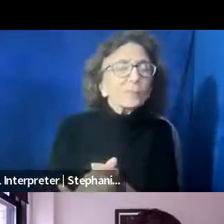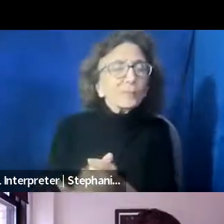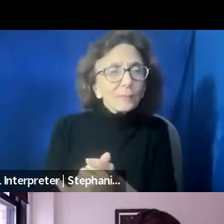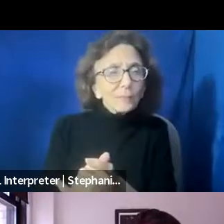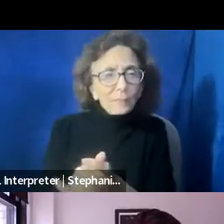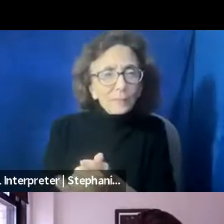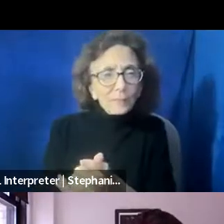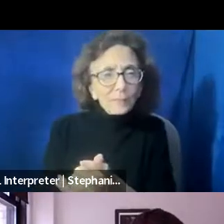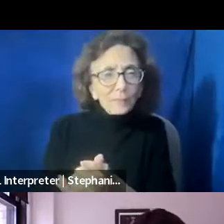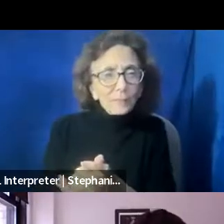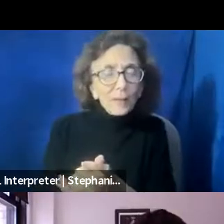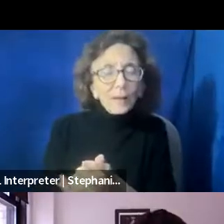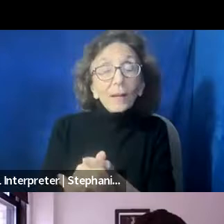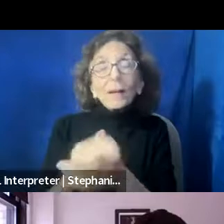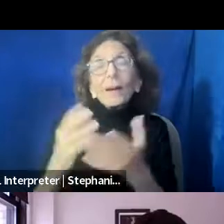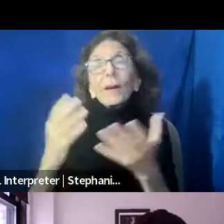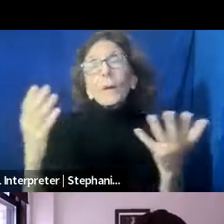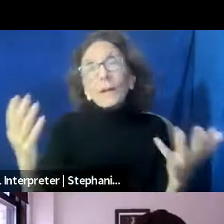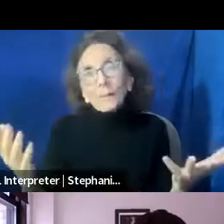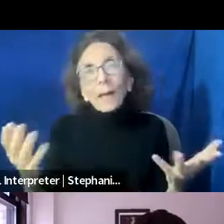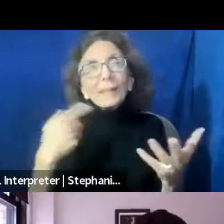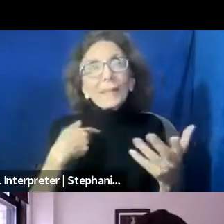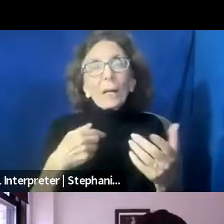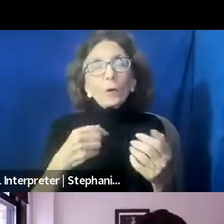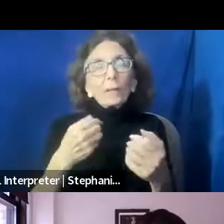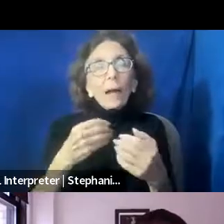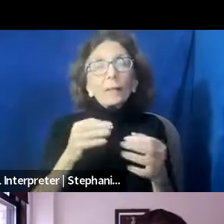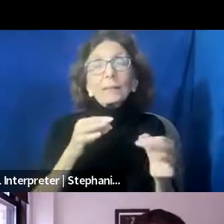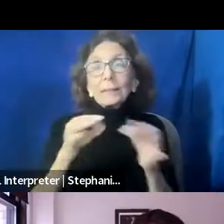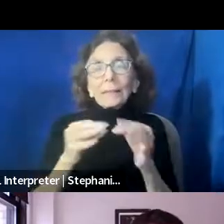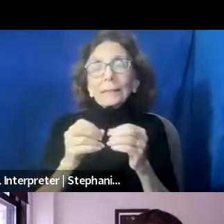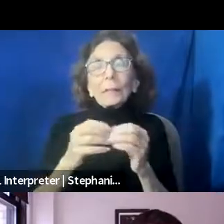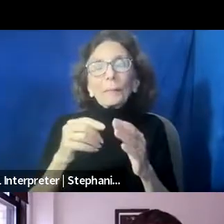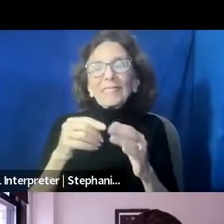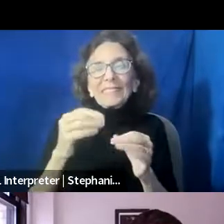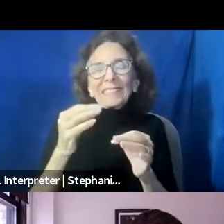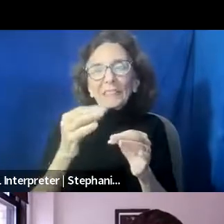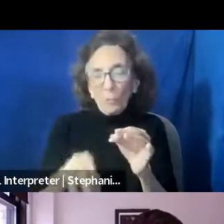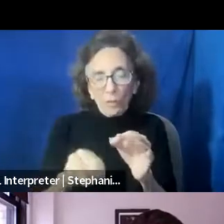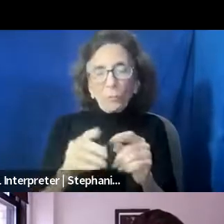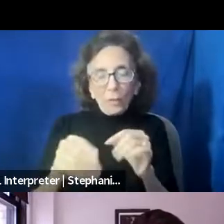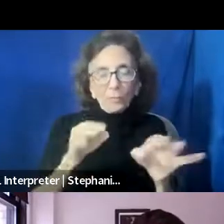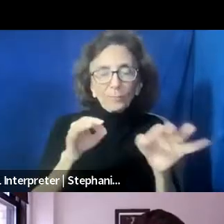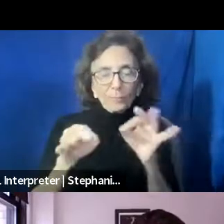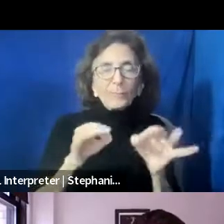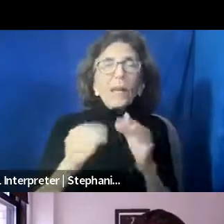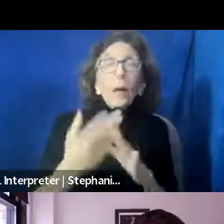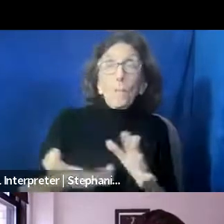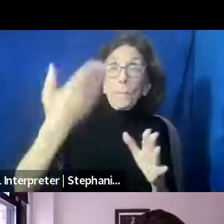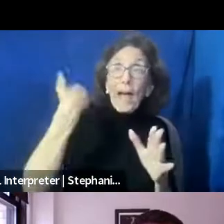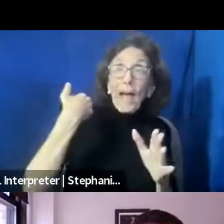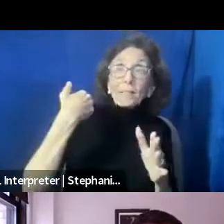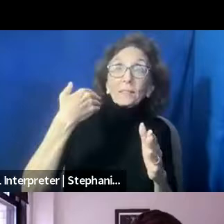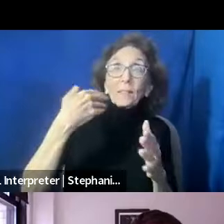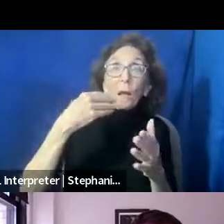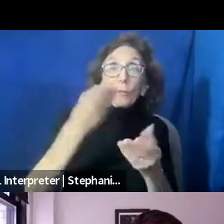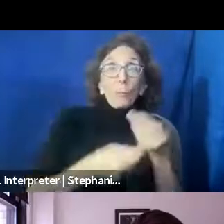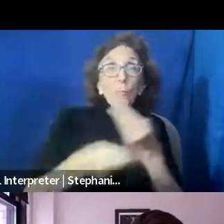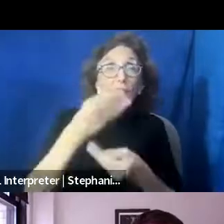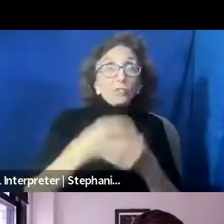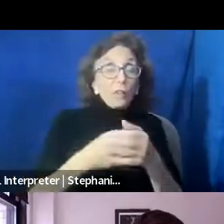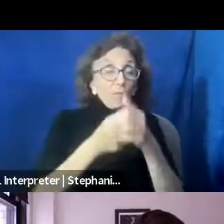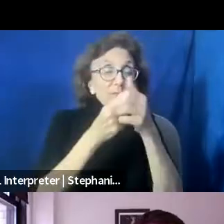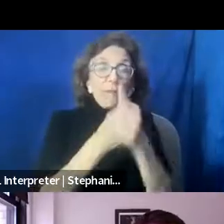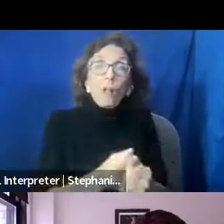to oversimplify, in the past, our budget was built around the programming that we wanted to do and like, how are we fulfilling our